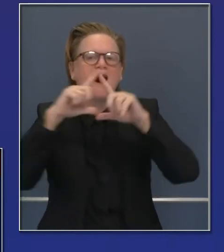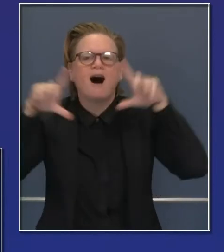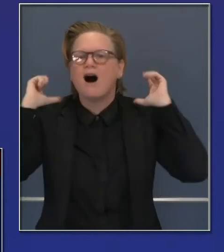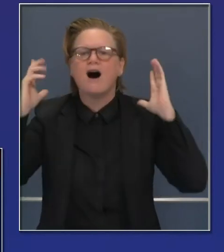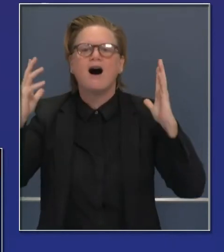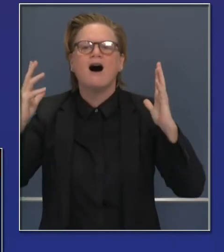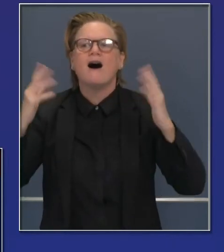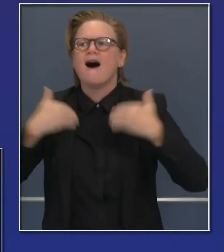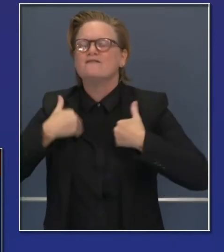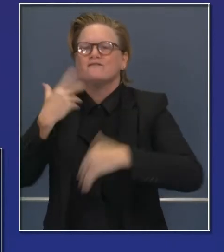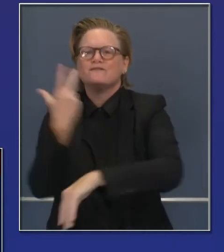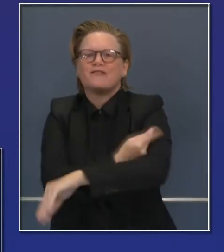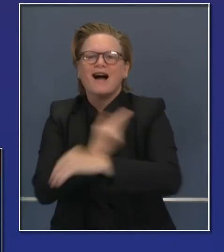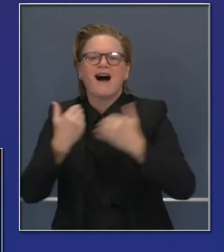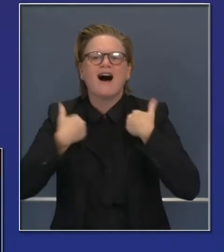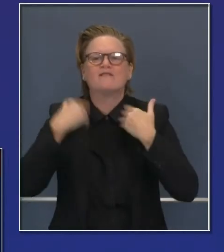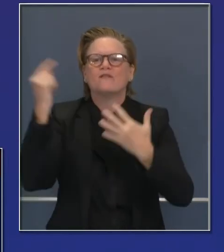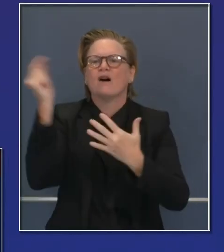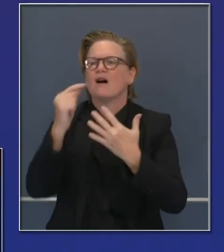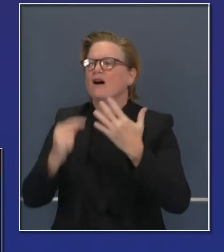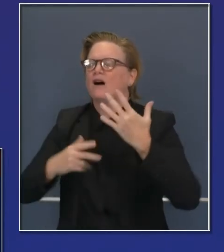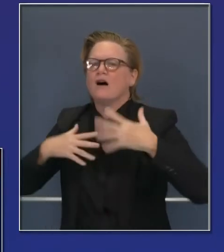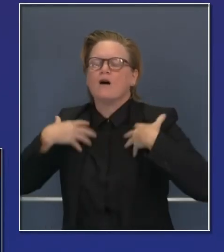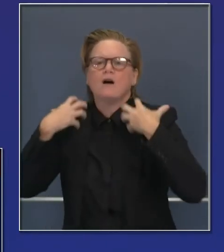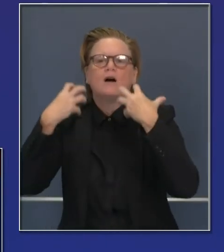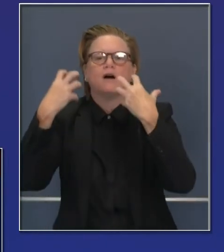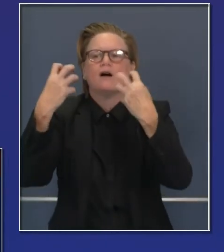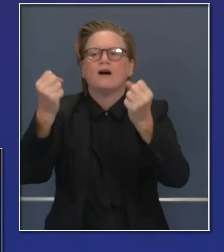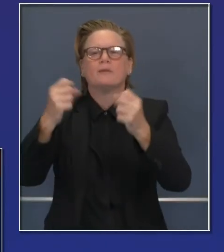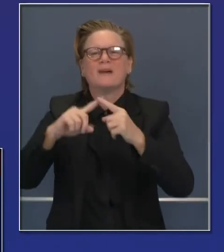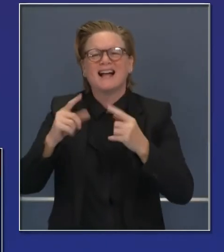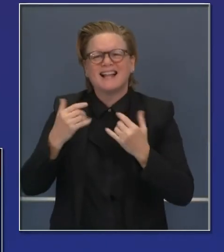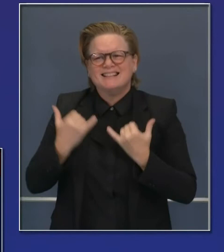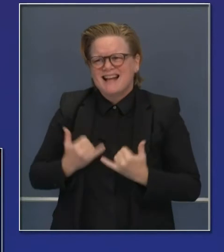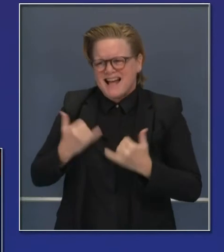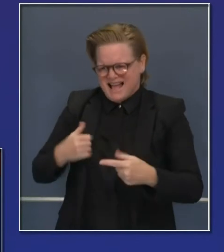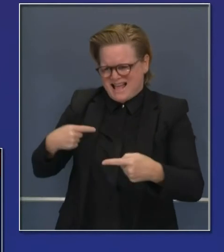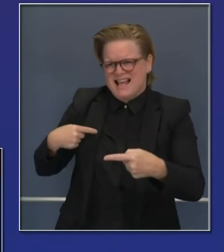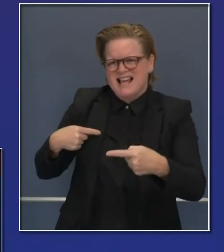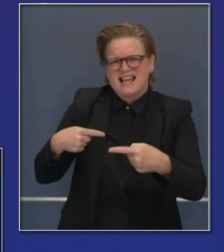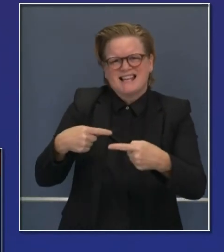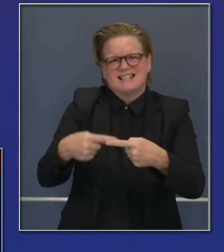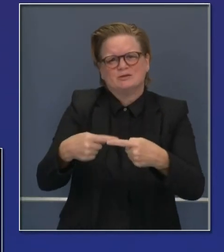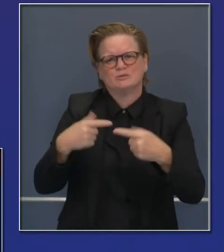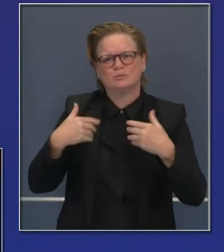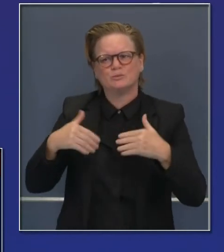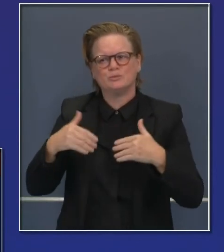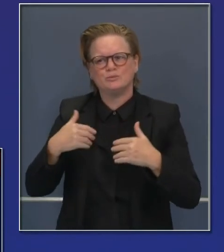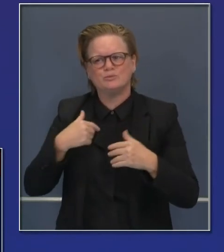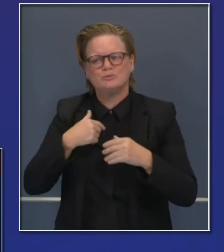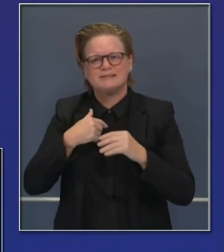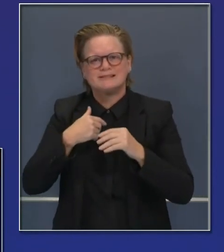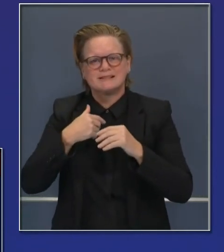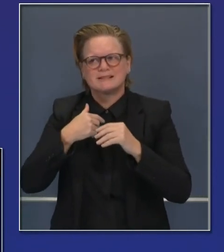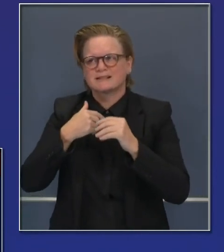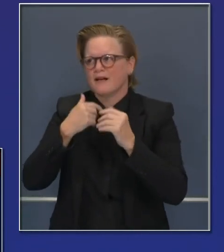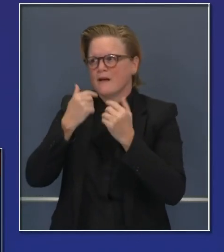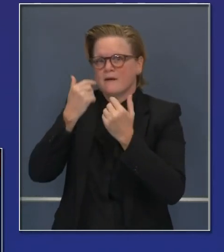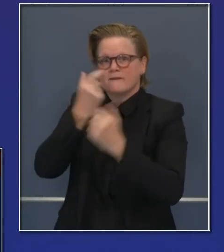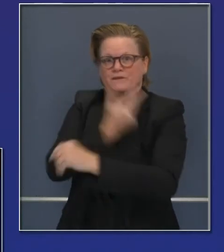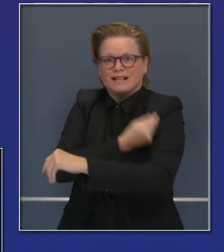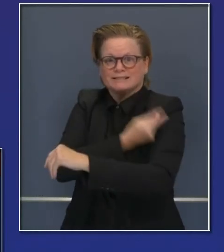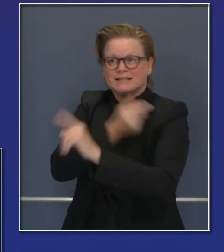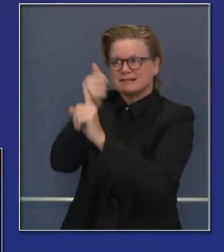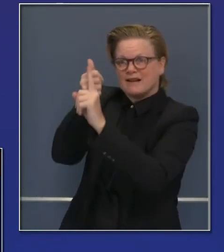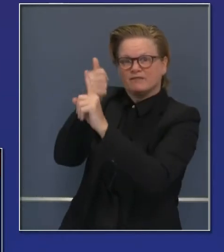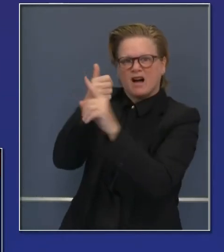a vaccine that's not under development, a vaccine that's now being distributed, not by one distributor, but by many different